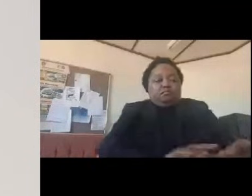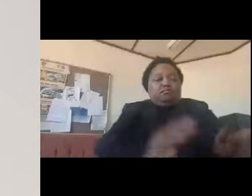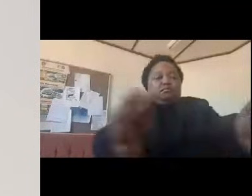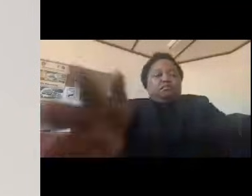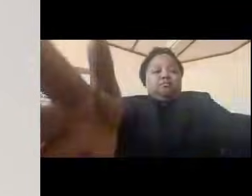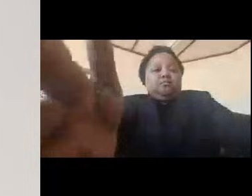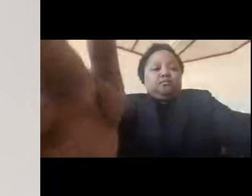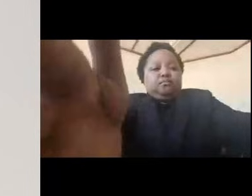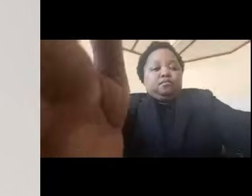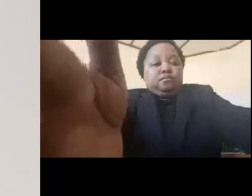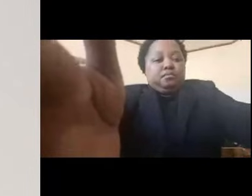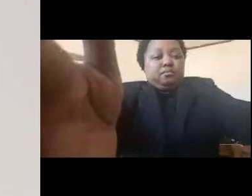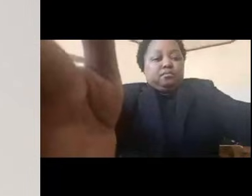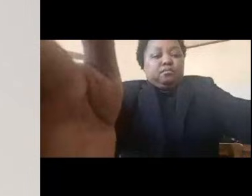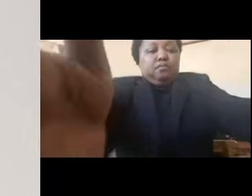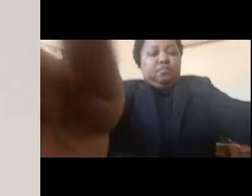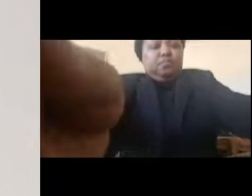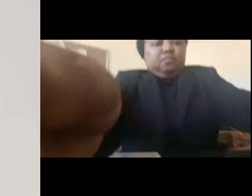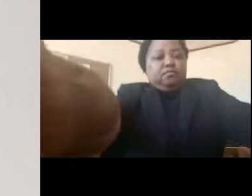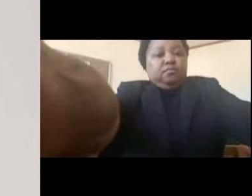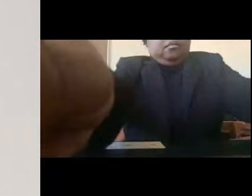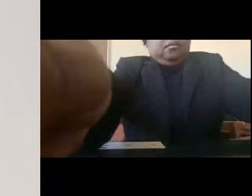I'm sorry about that.